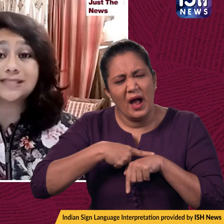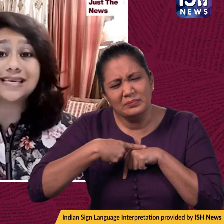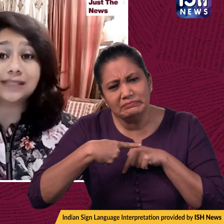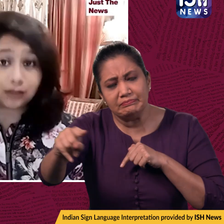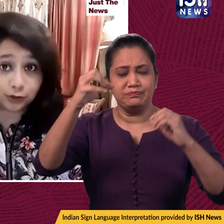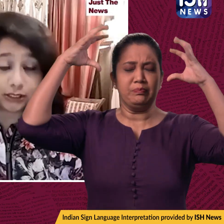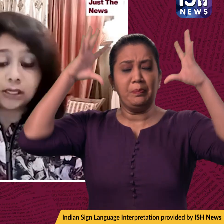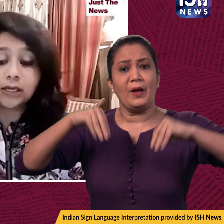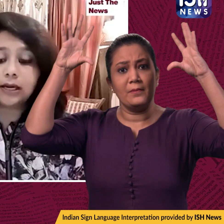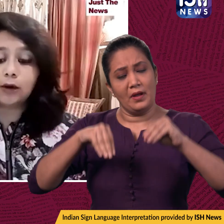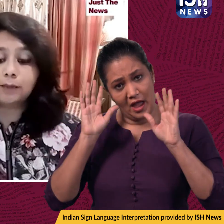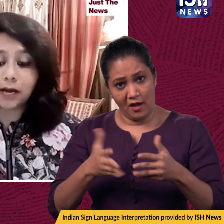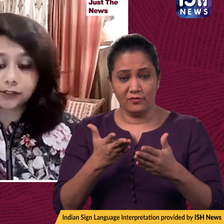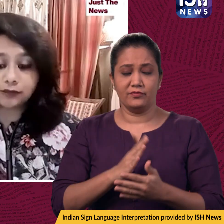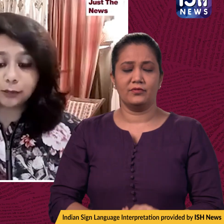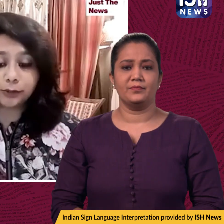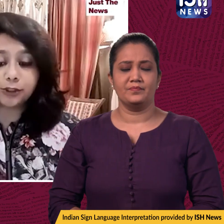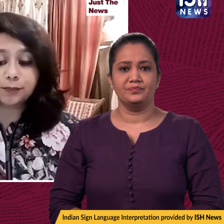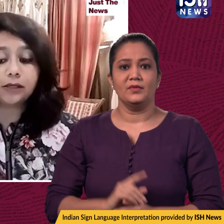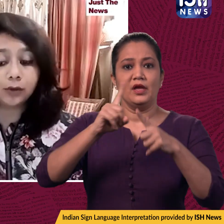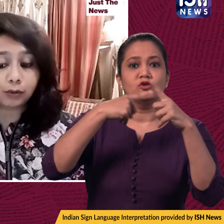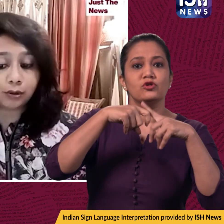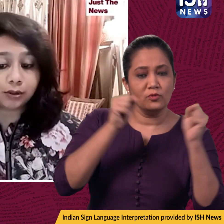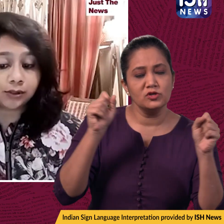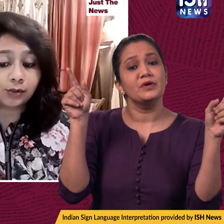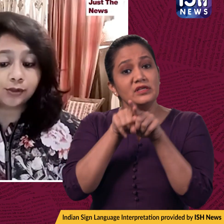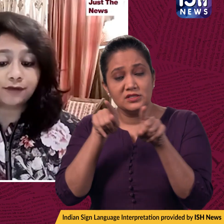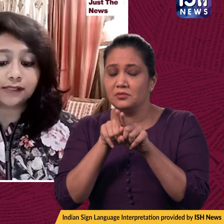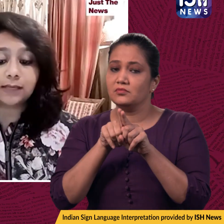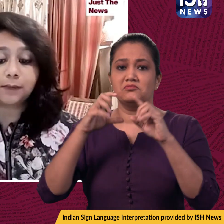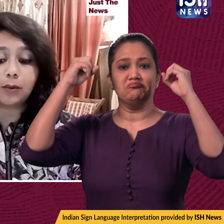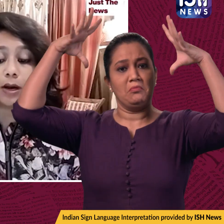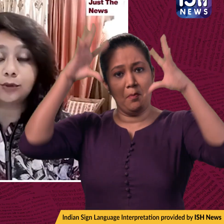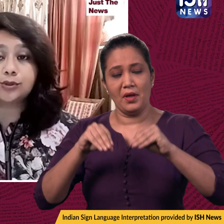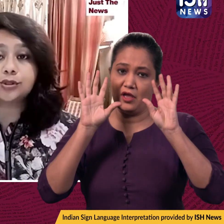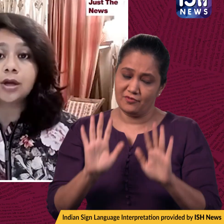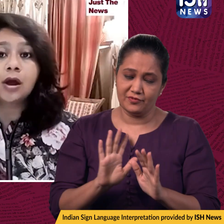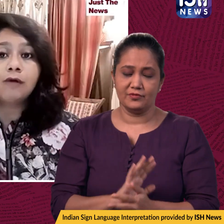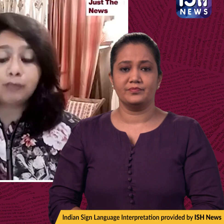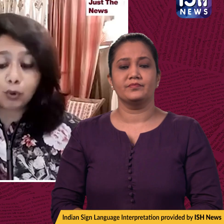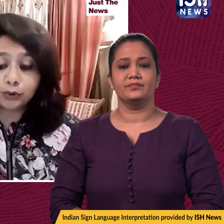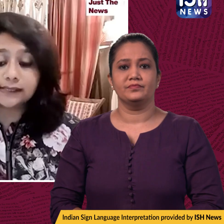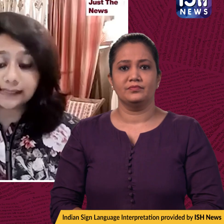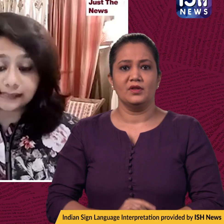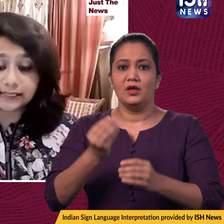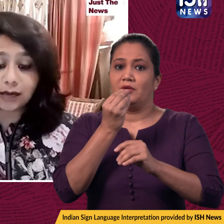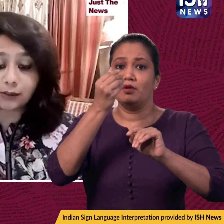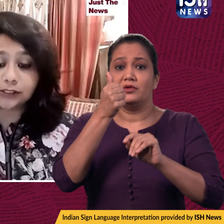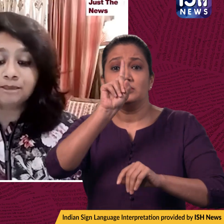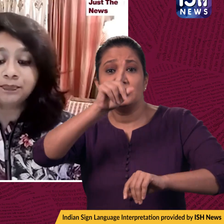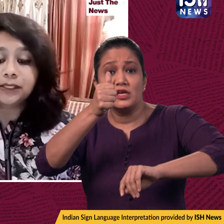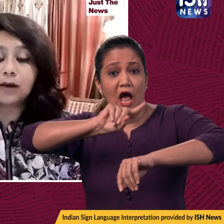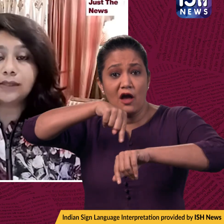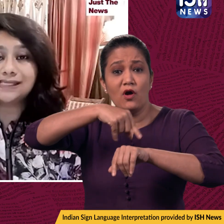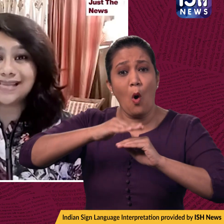power cuts in the country. Now, parts of Jammu and Kashmir is also facing power outages for more than 16